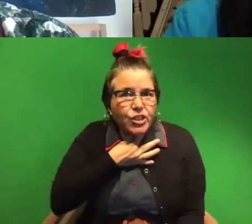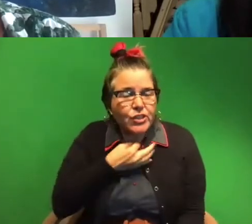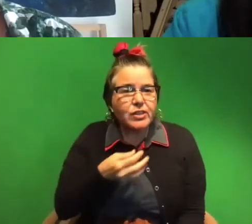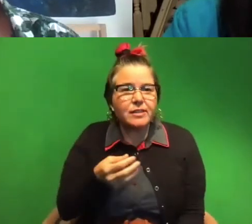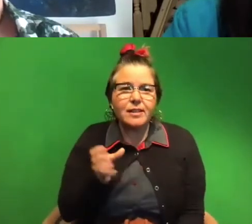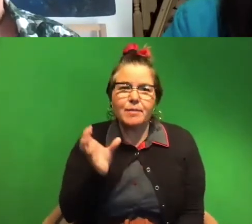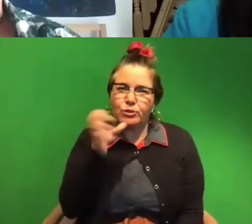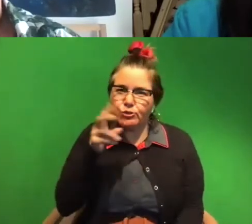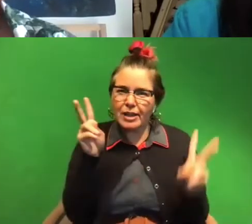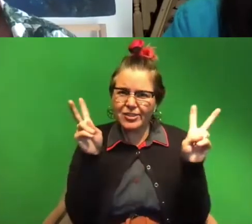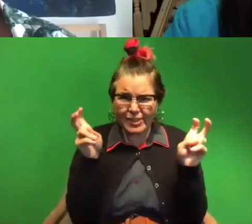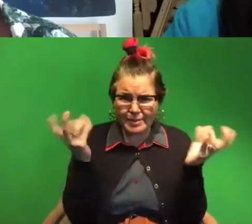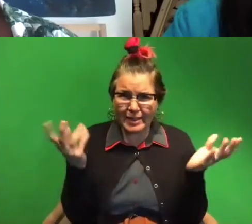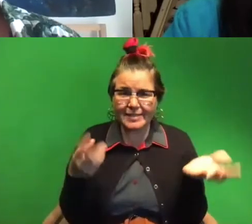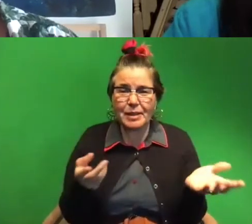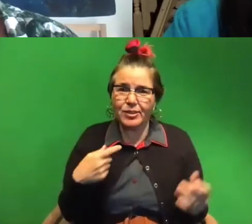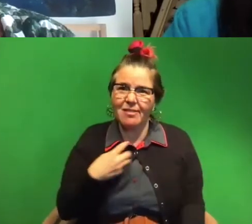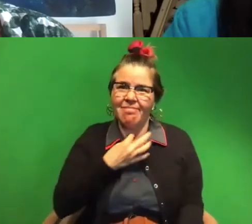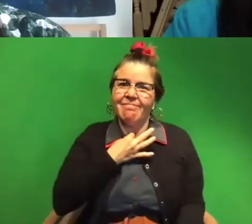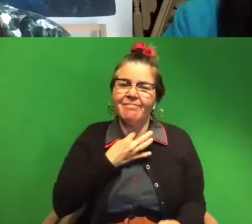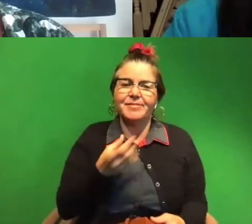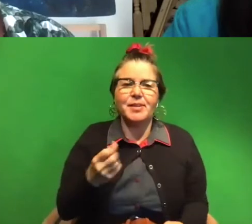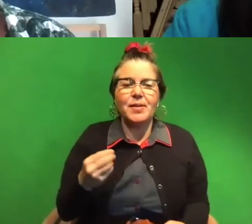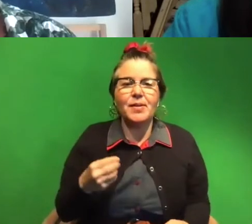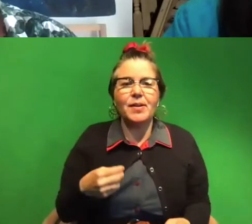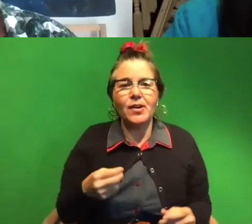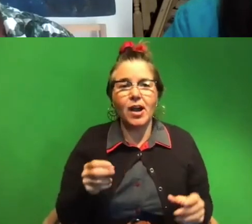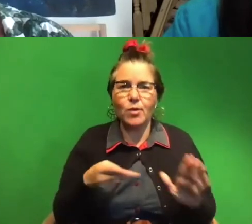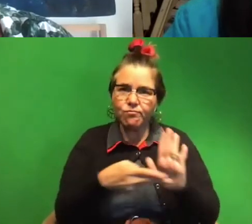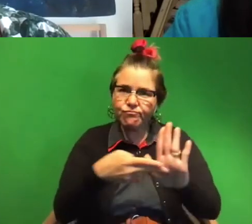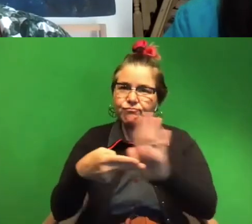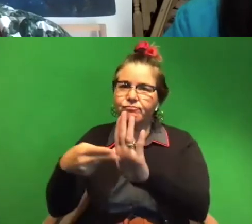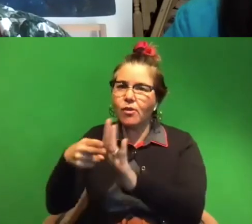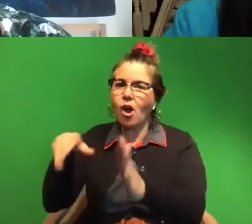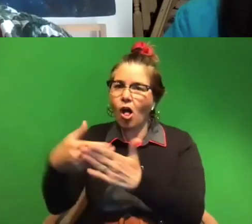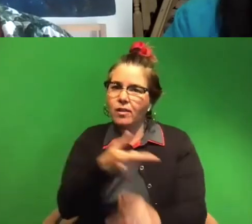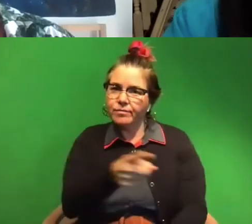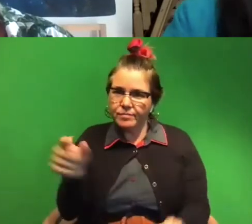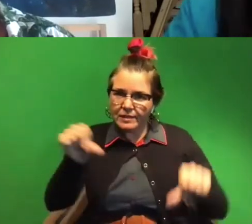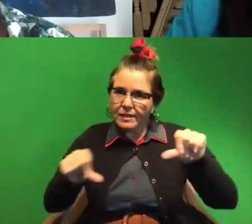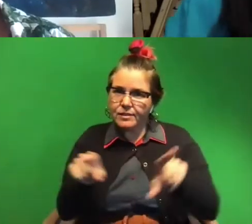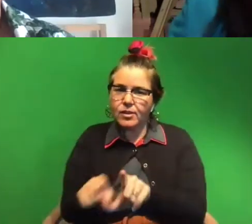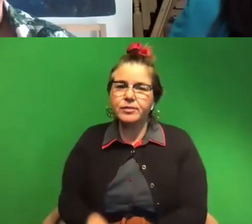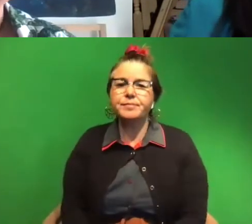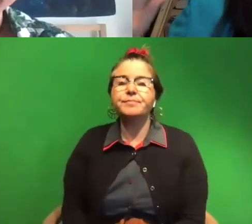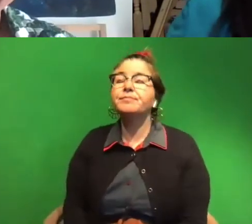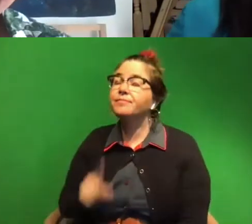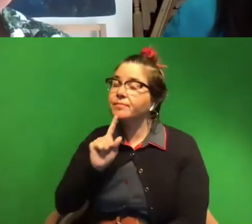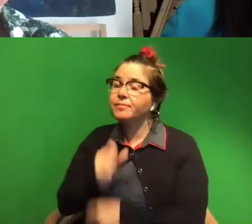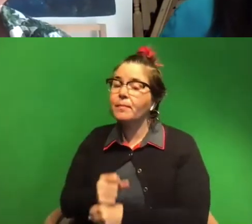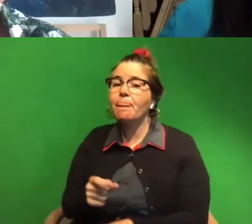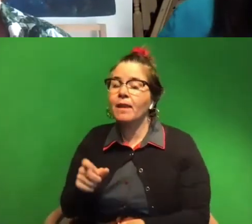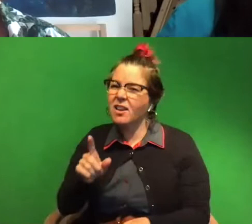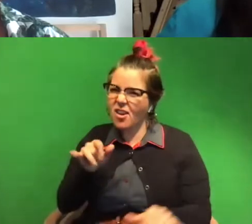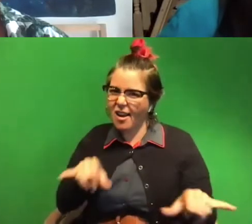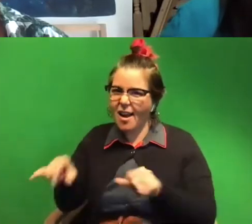subject. So it means that you're curious. So I would classify all of you as scientists as well. That's actually a very common answer